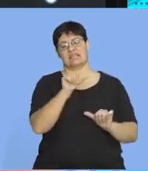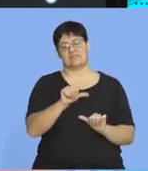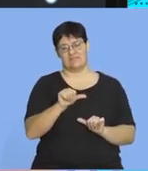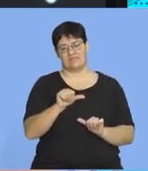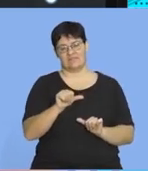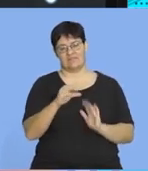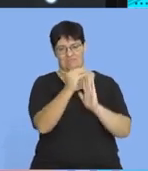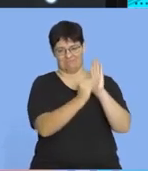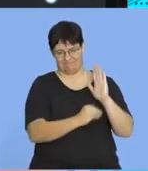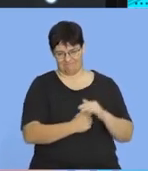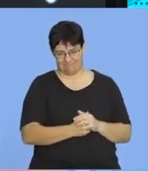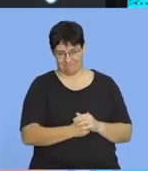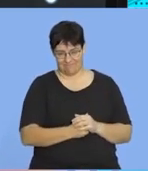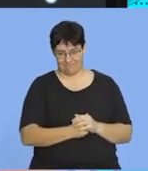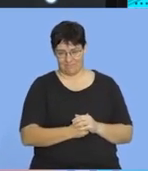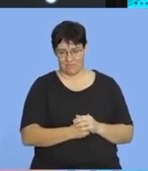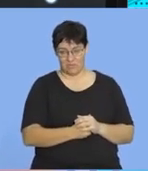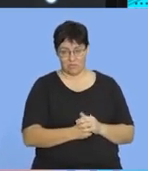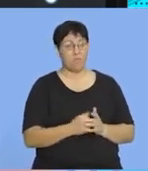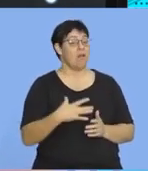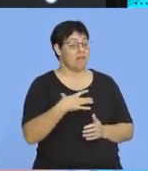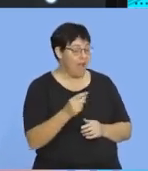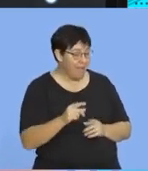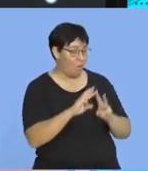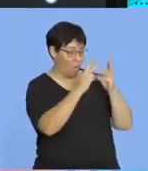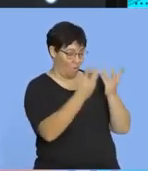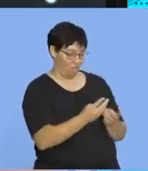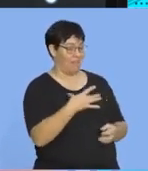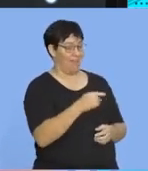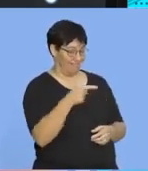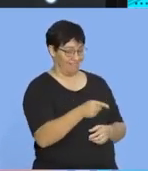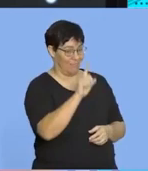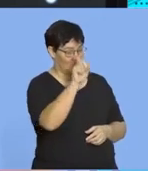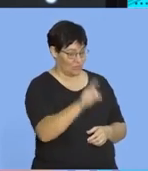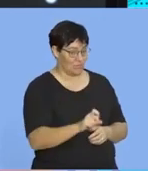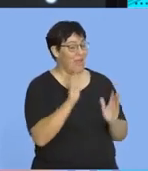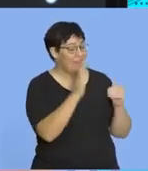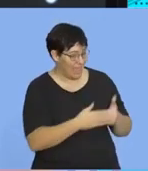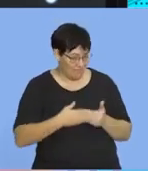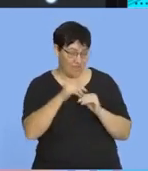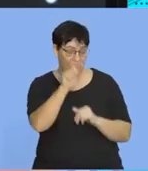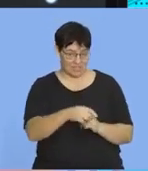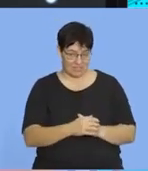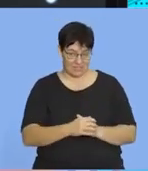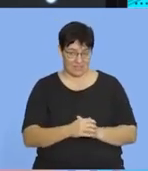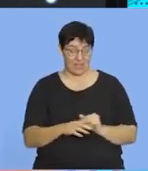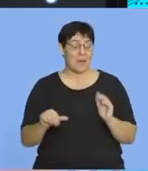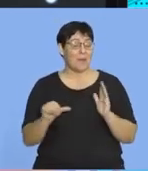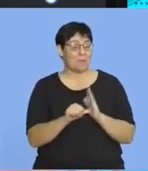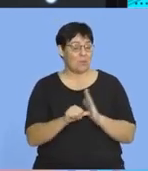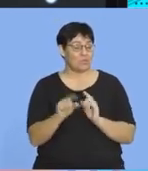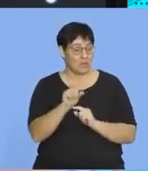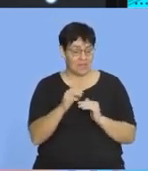scientific notation. So here, and they like to ask these questions with the Earth, be careful.